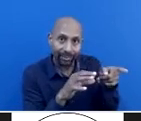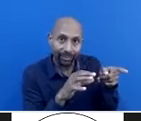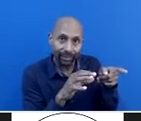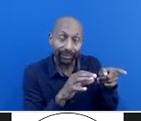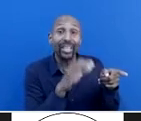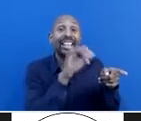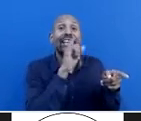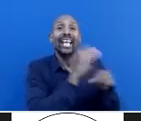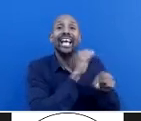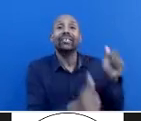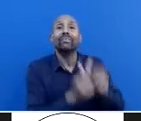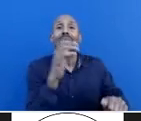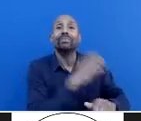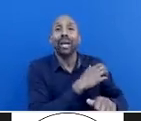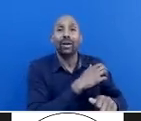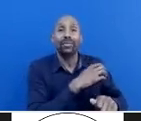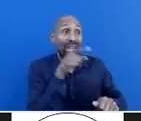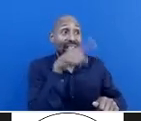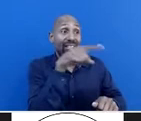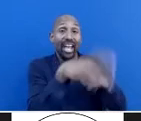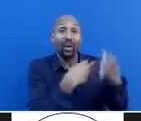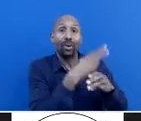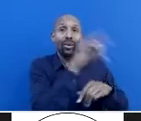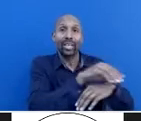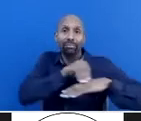and capable of changing things in the seen world.